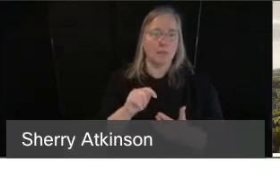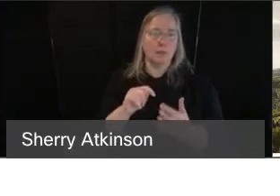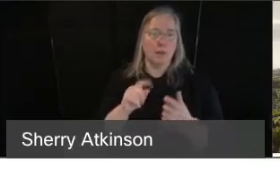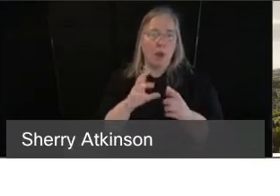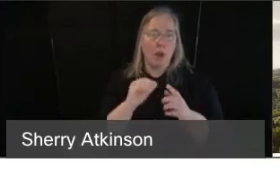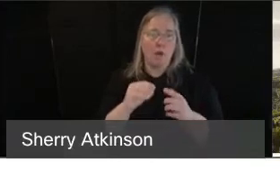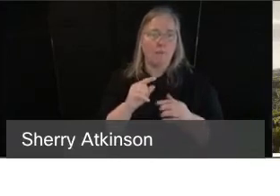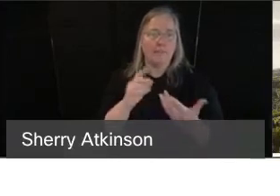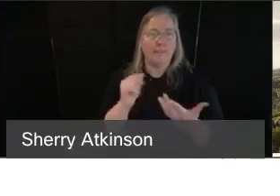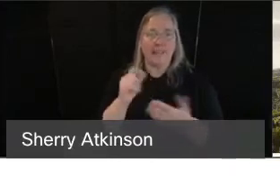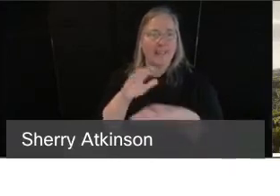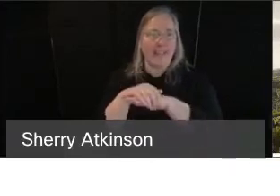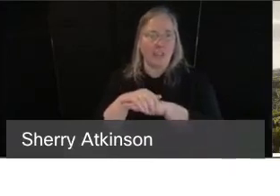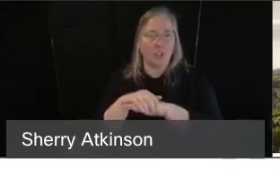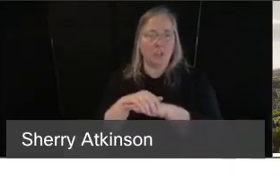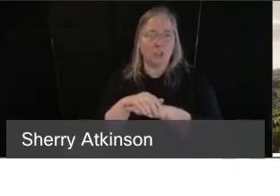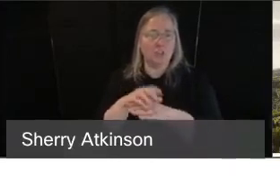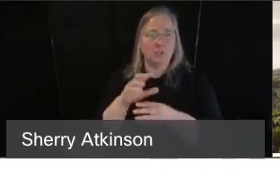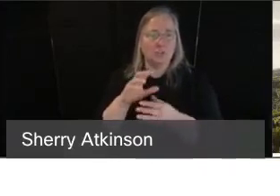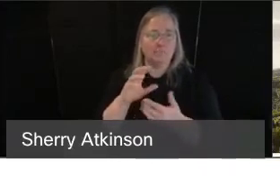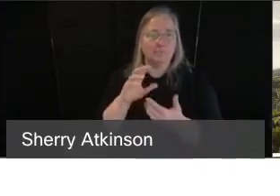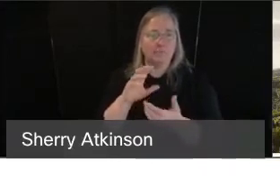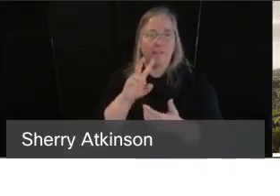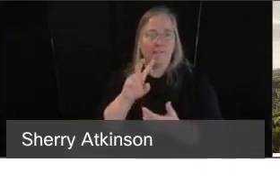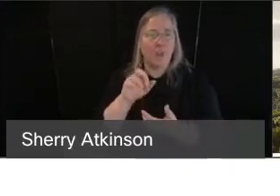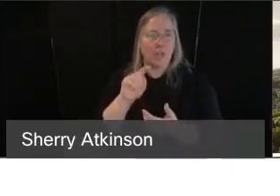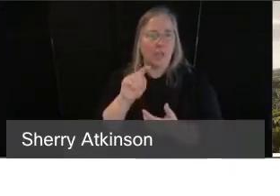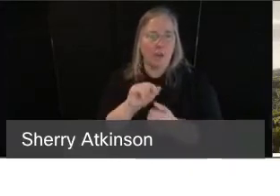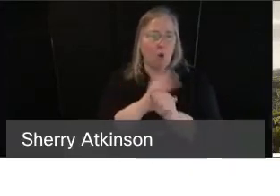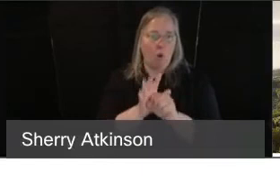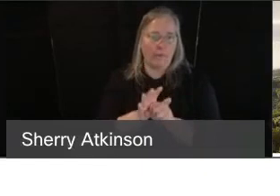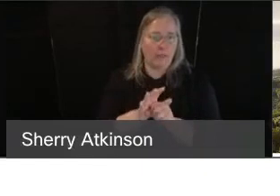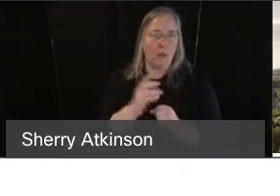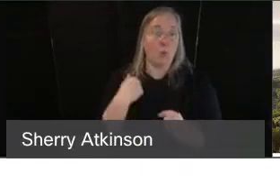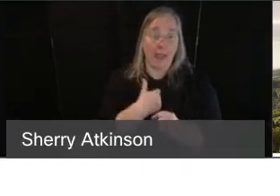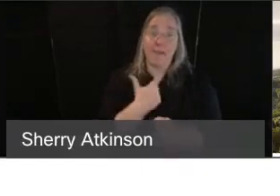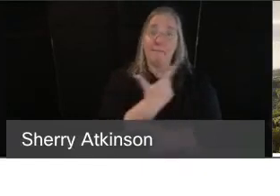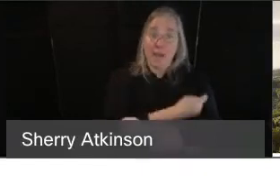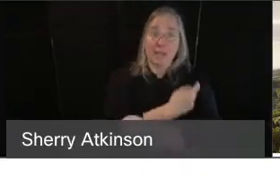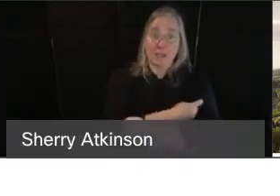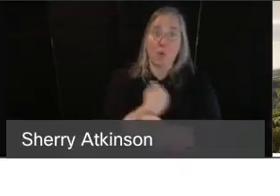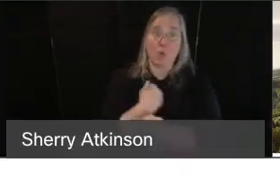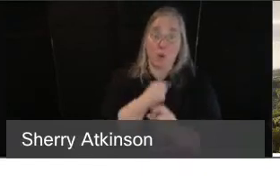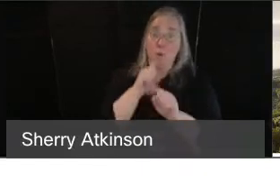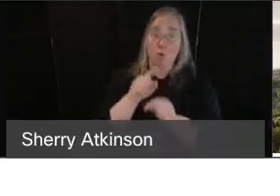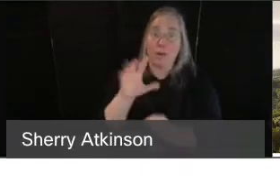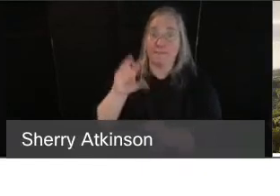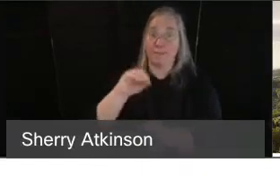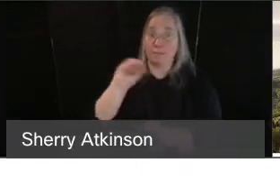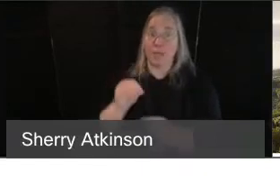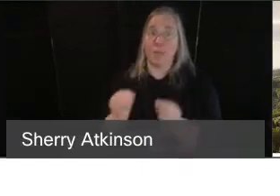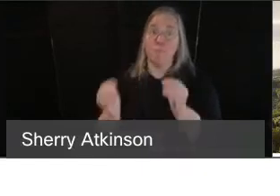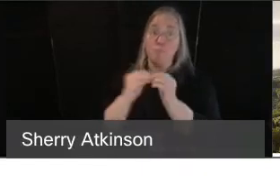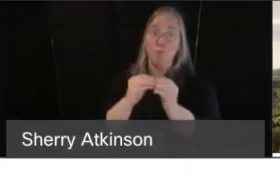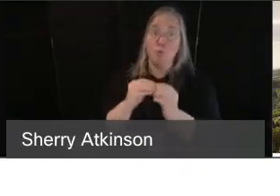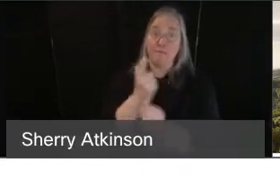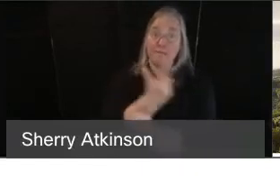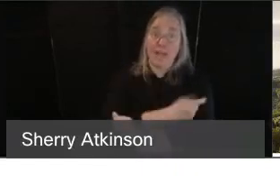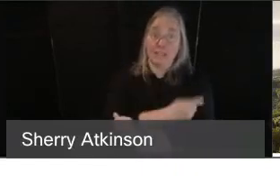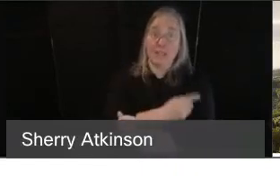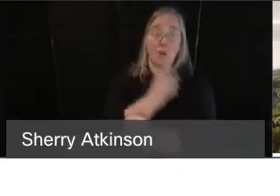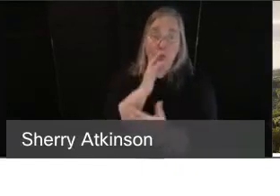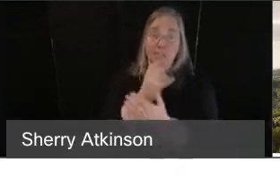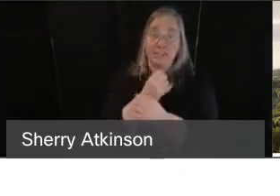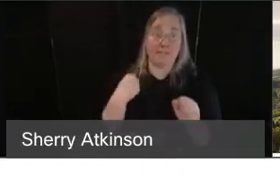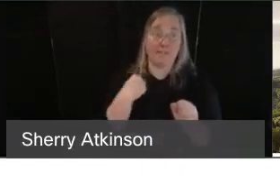kill us all. We have the vaccines. We ordered 50% more vaccines, which is going to save us all. We have